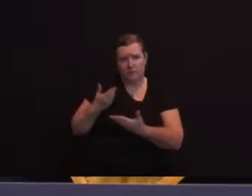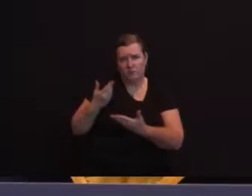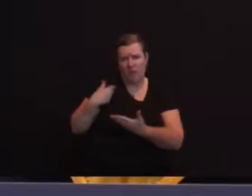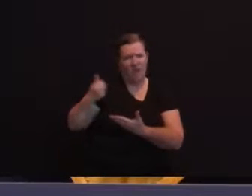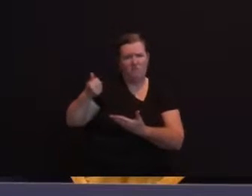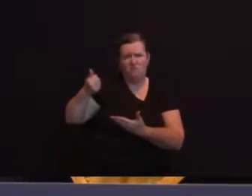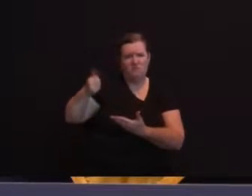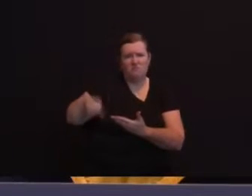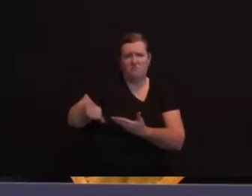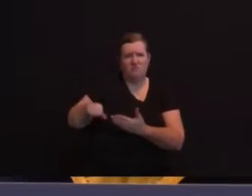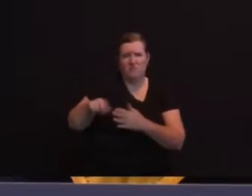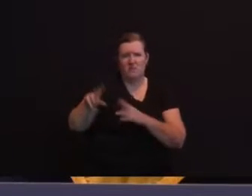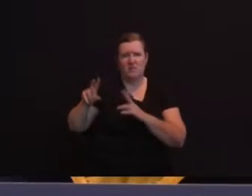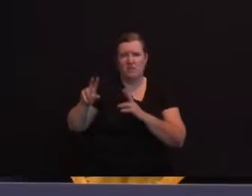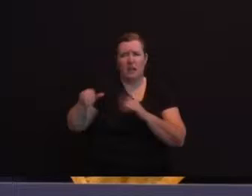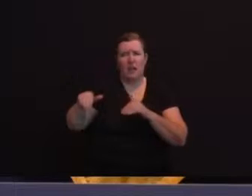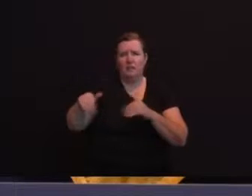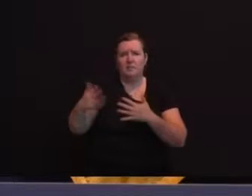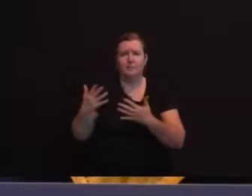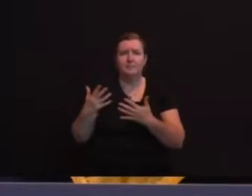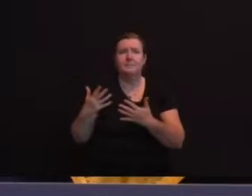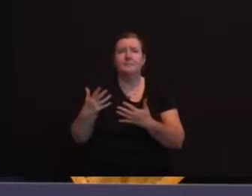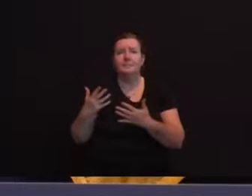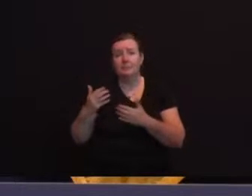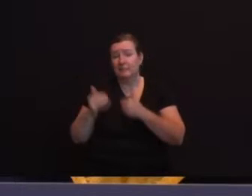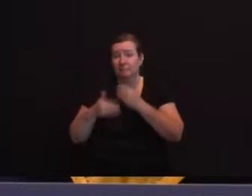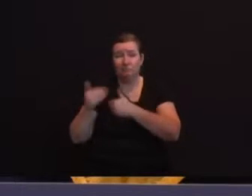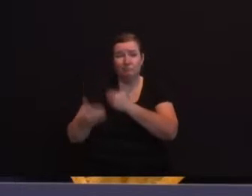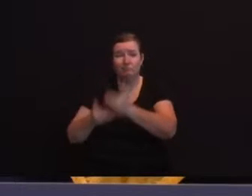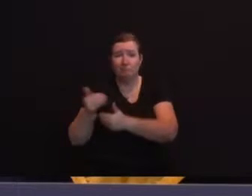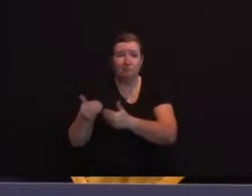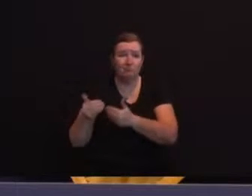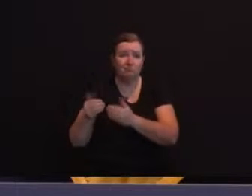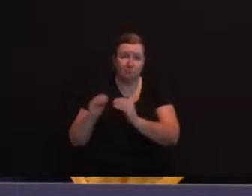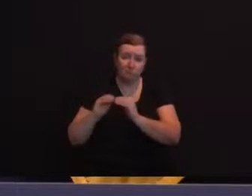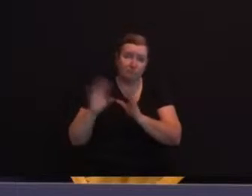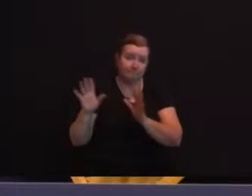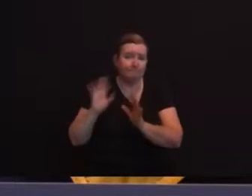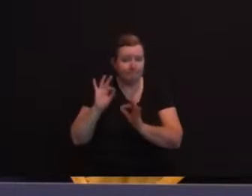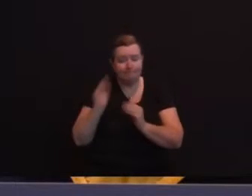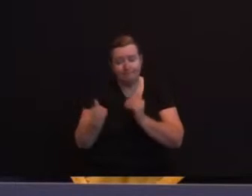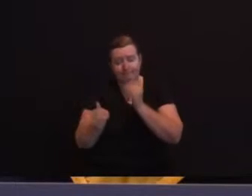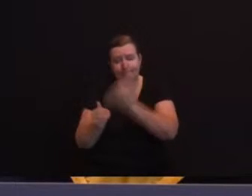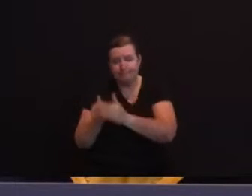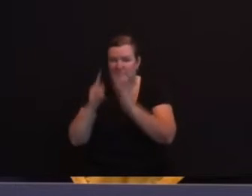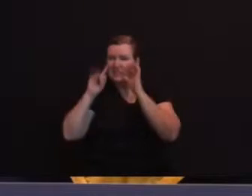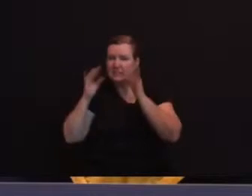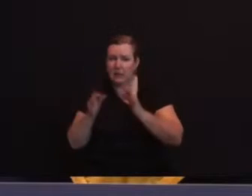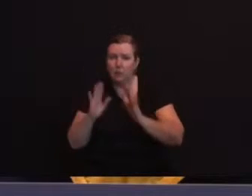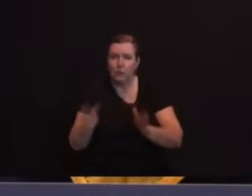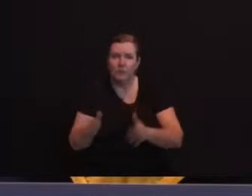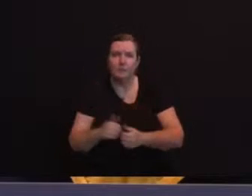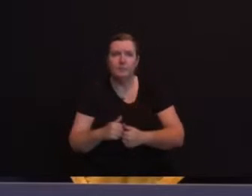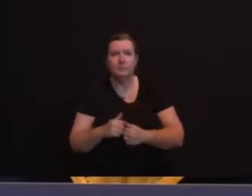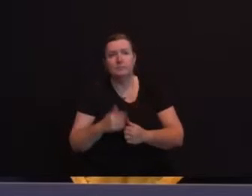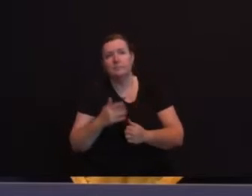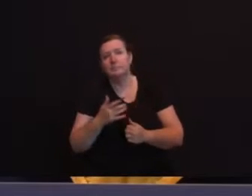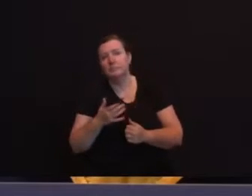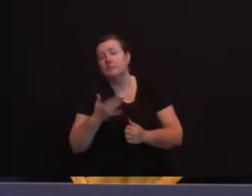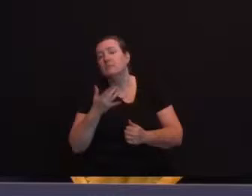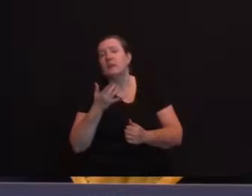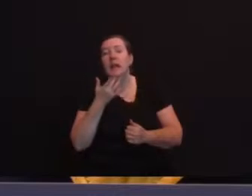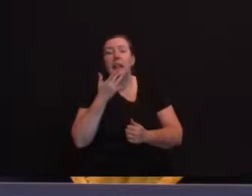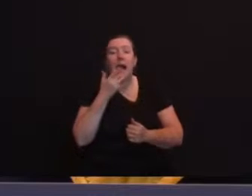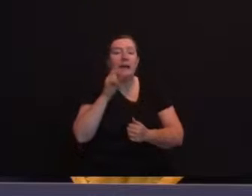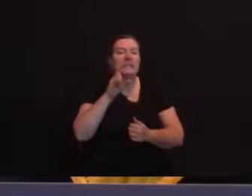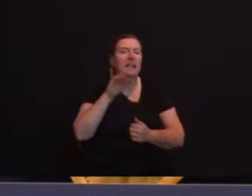mean, the other steps that are on the list, I think, are the obvious ones, right? We talked about elective surgery. I hope the heck we keep indoor